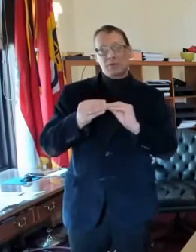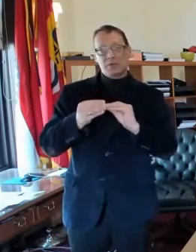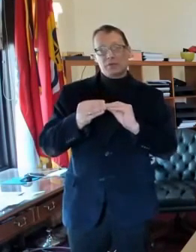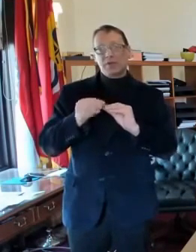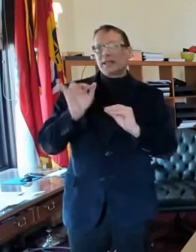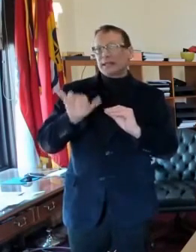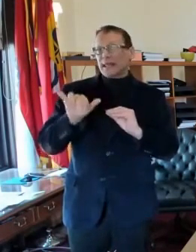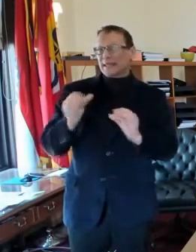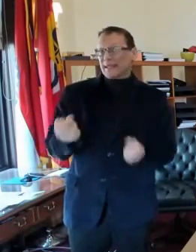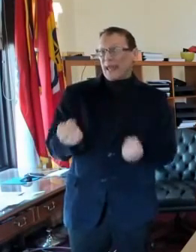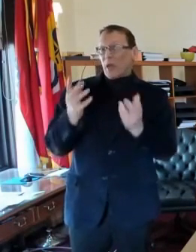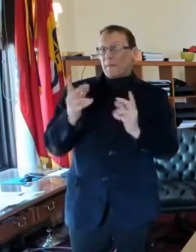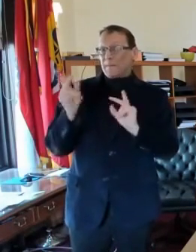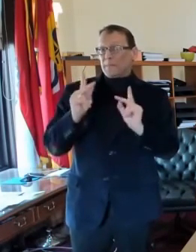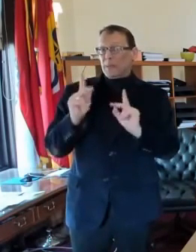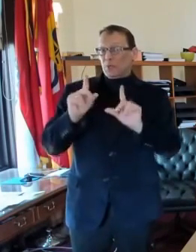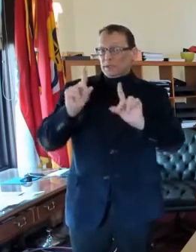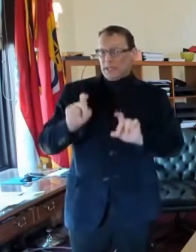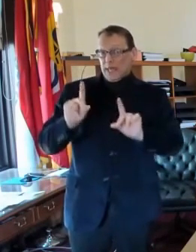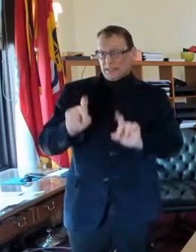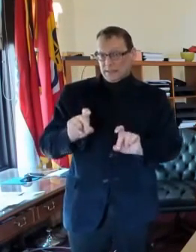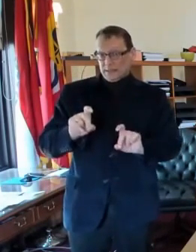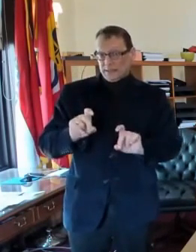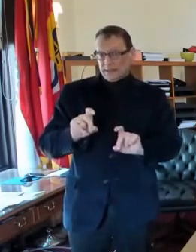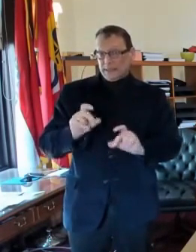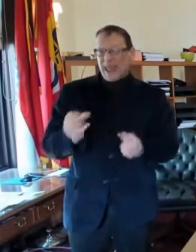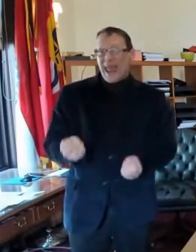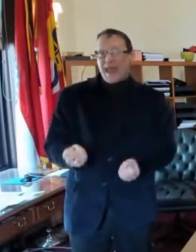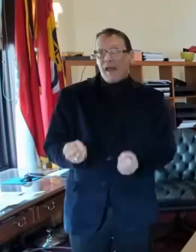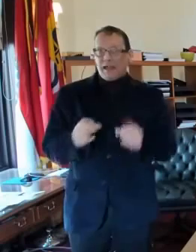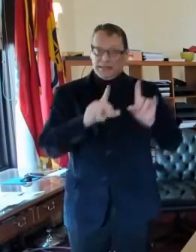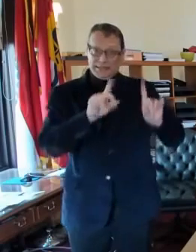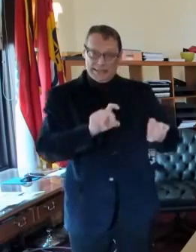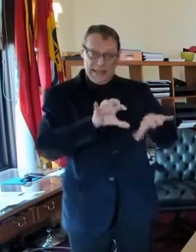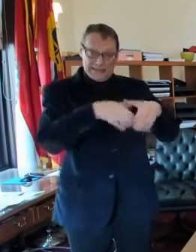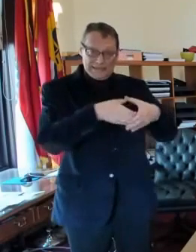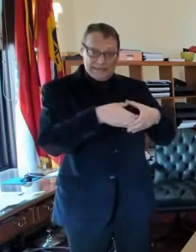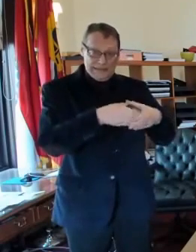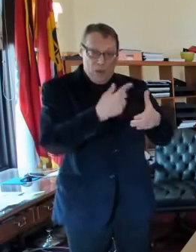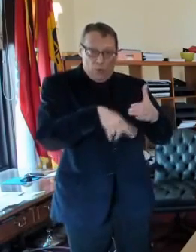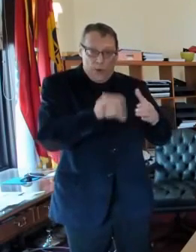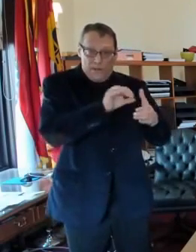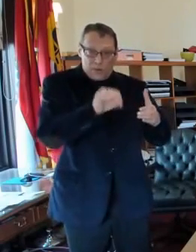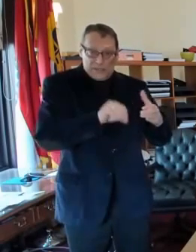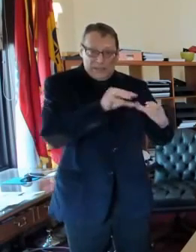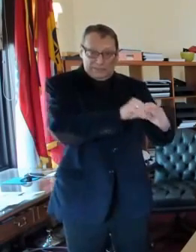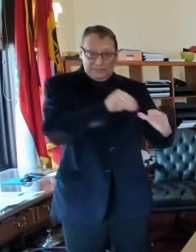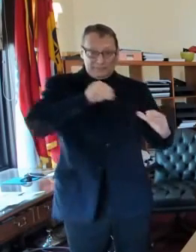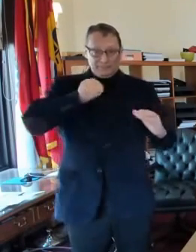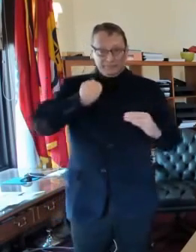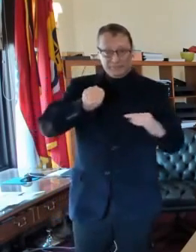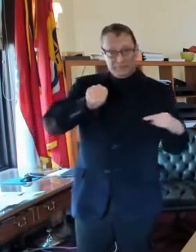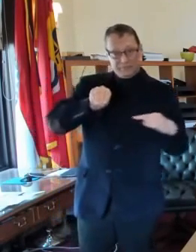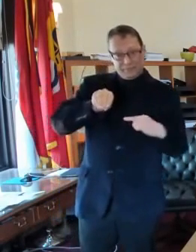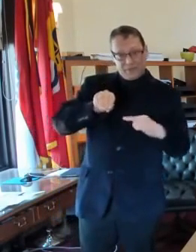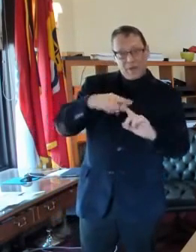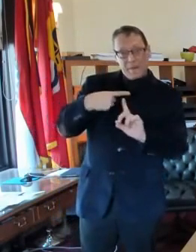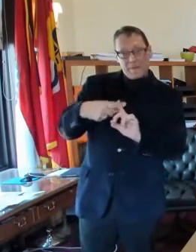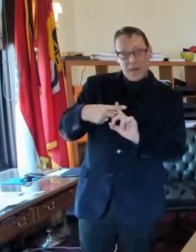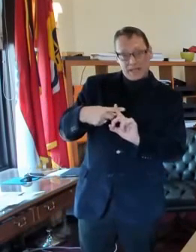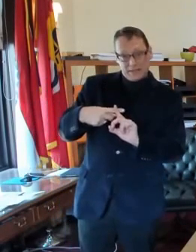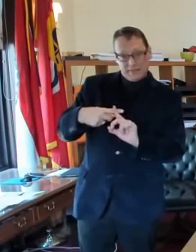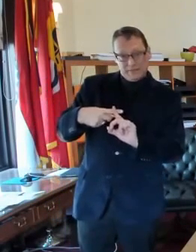the number of people who get a test. How many of those people, what percentage of those people who get the test are testing